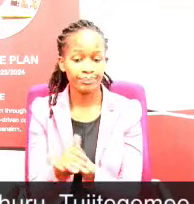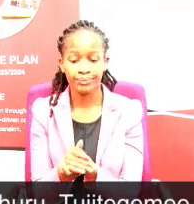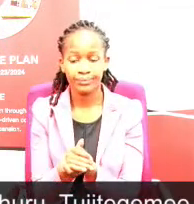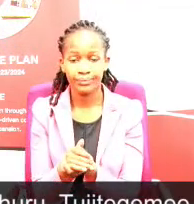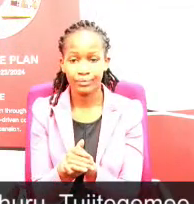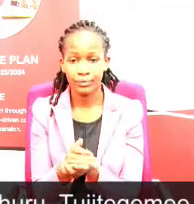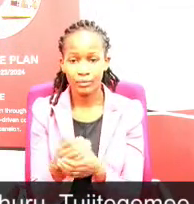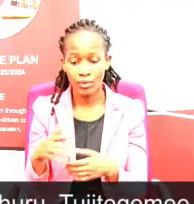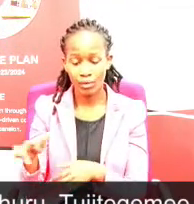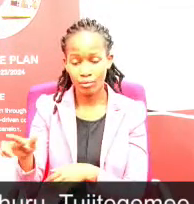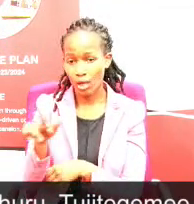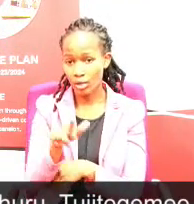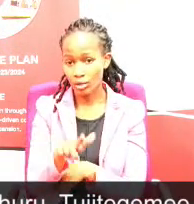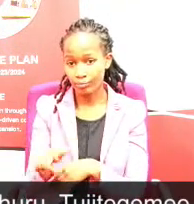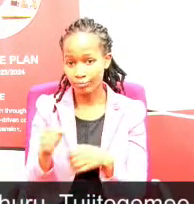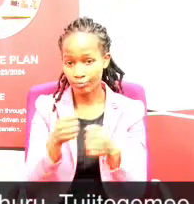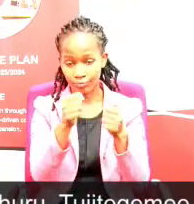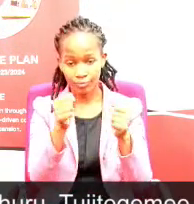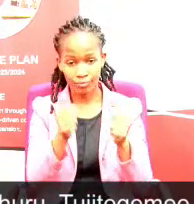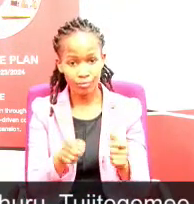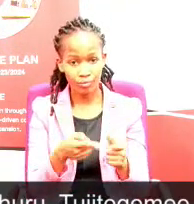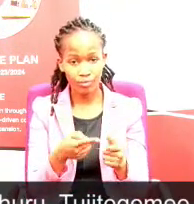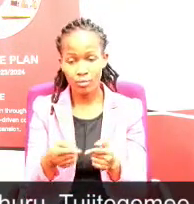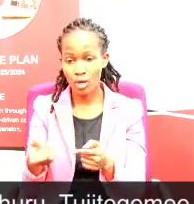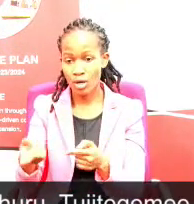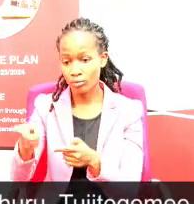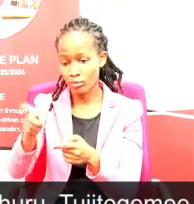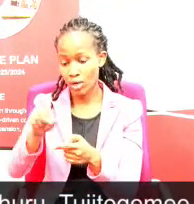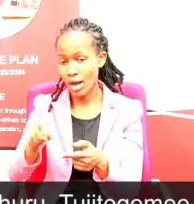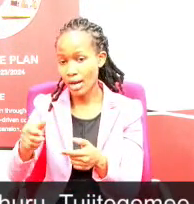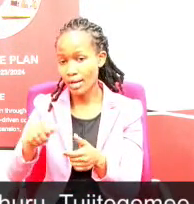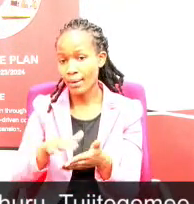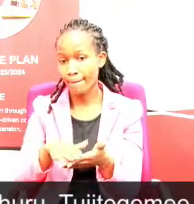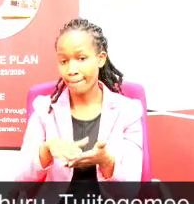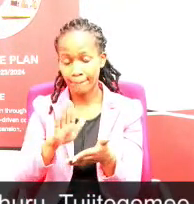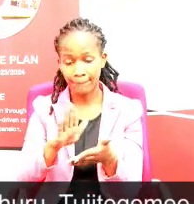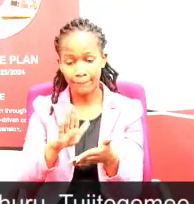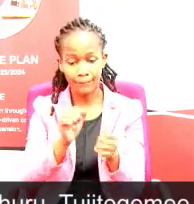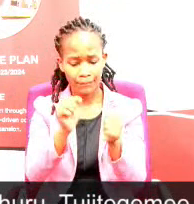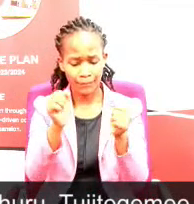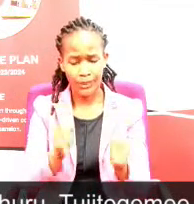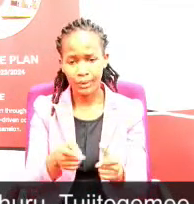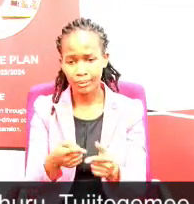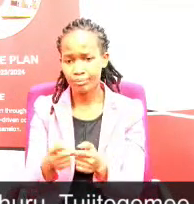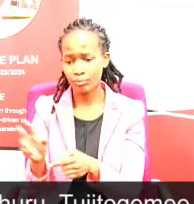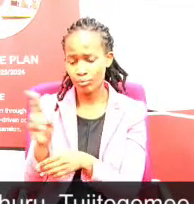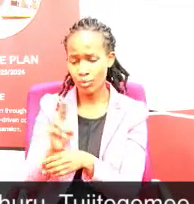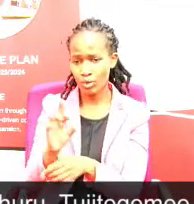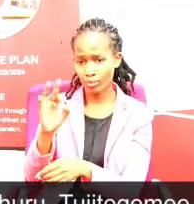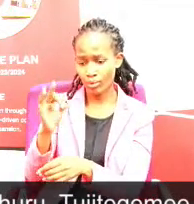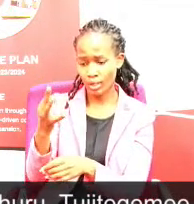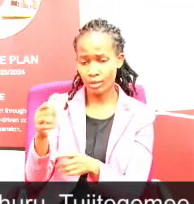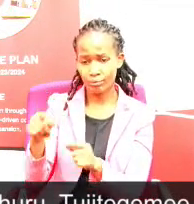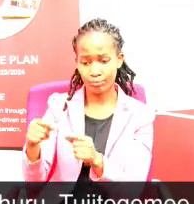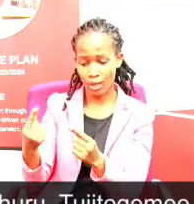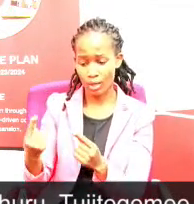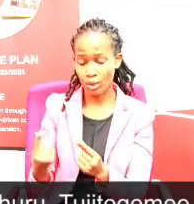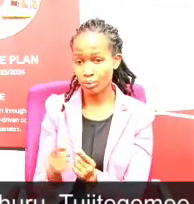integration of internal systems as well as with external systems, the use of third-party data,